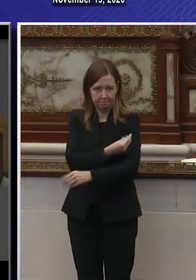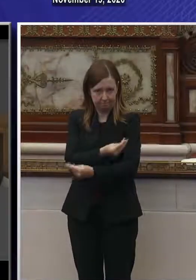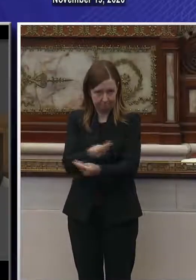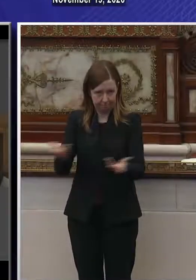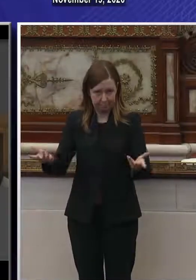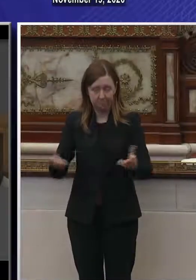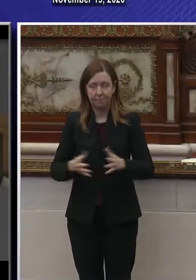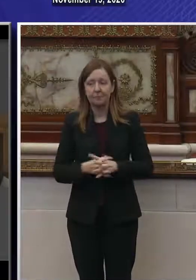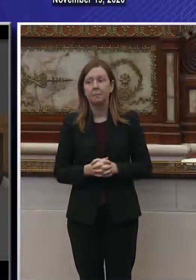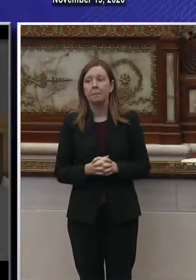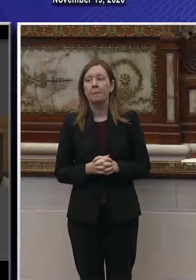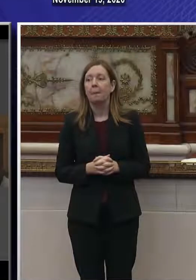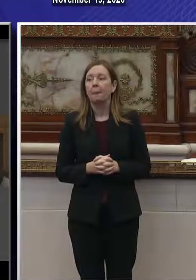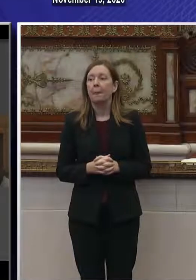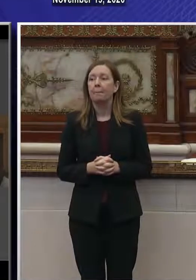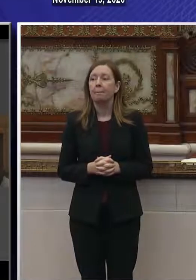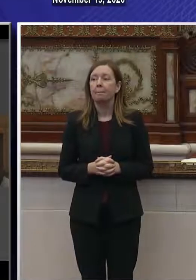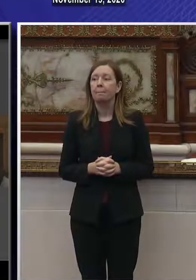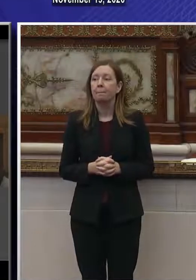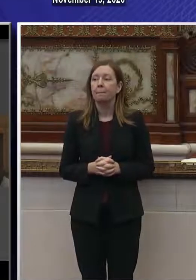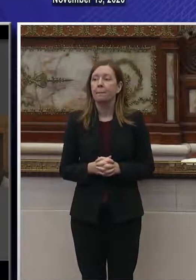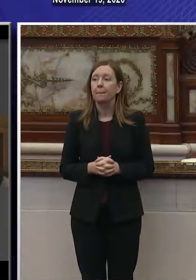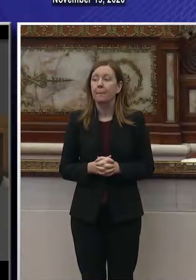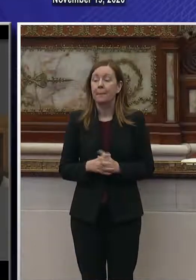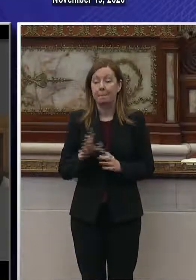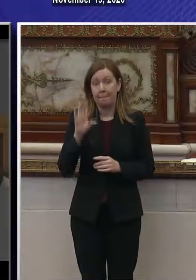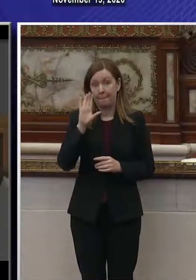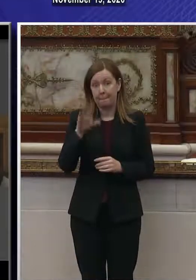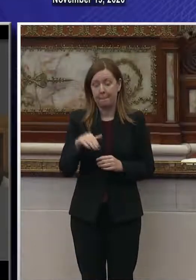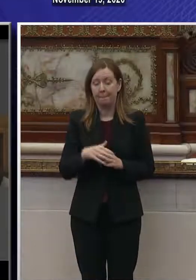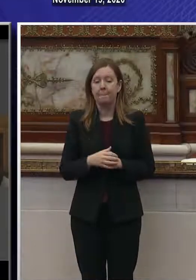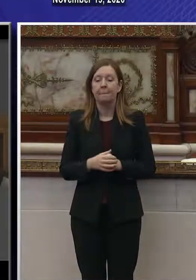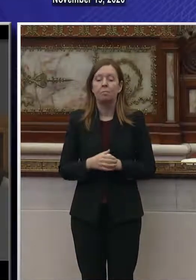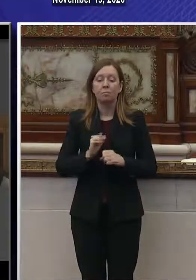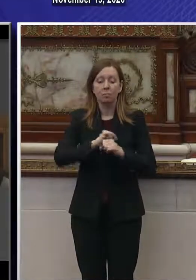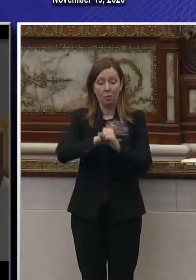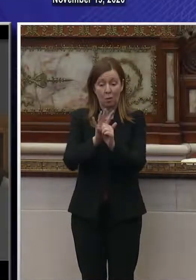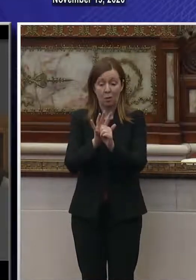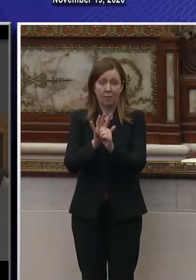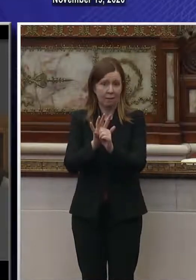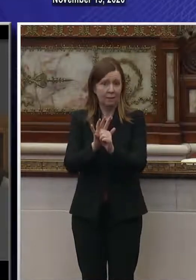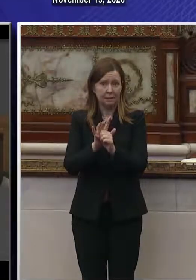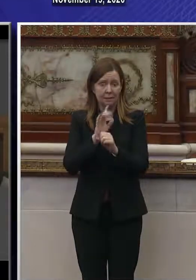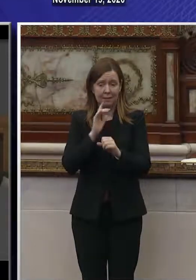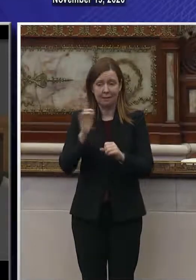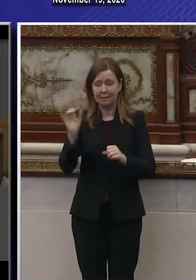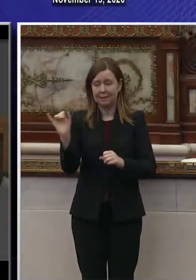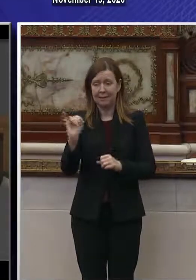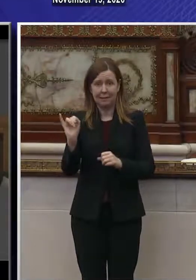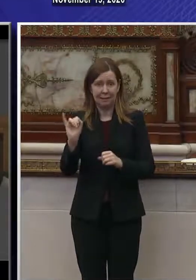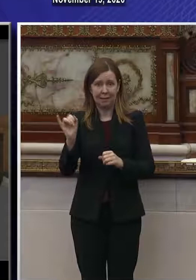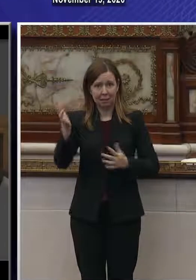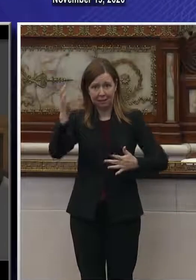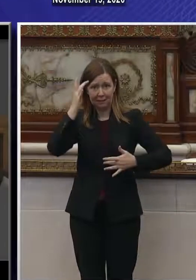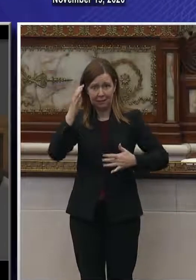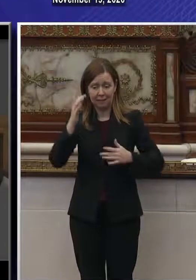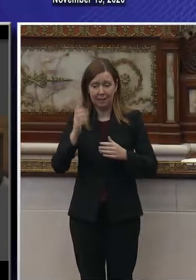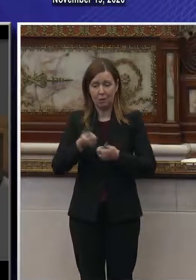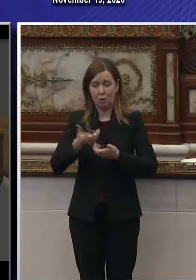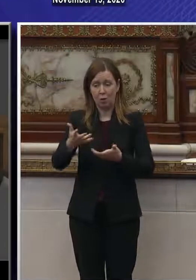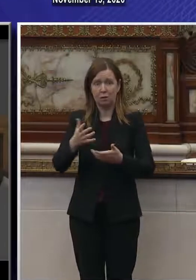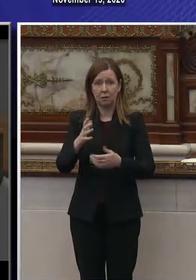COVID-19 vaccine. As you know, COVID-19 is an infectious disease caused by the novel